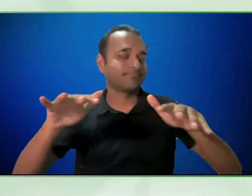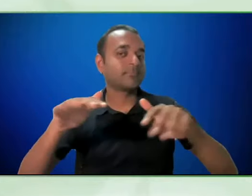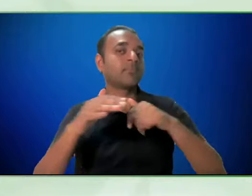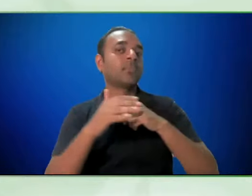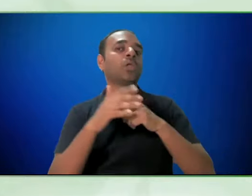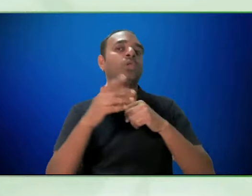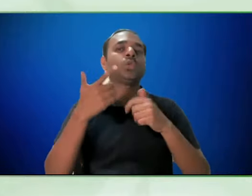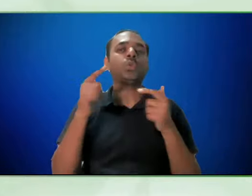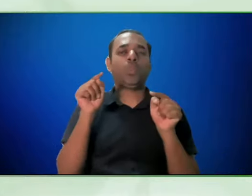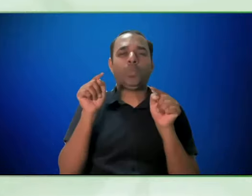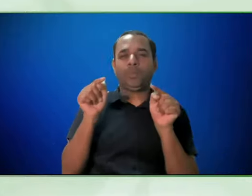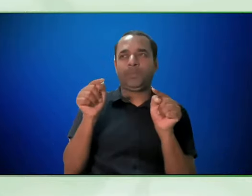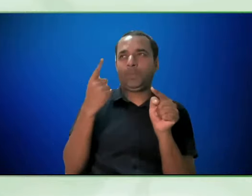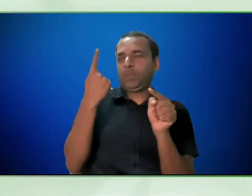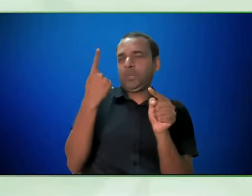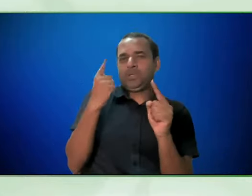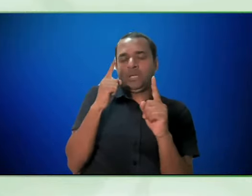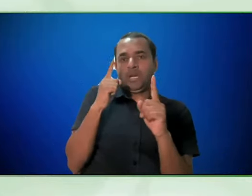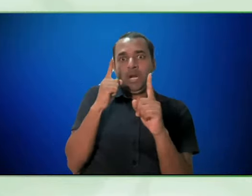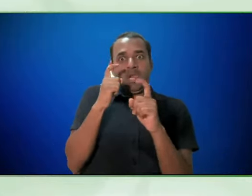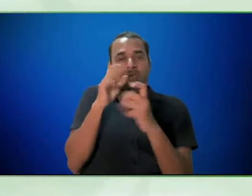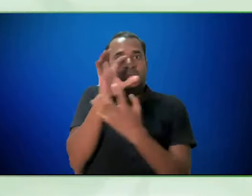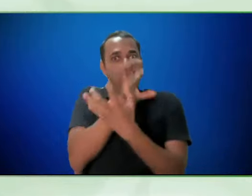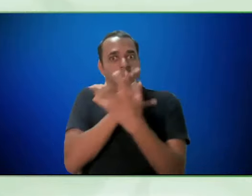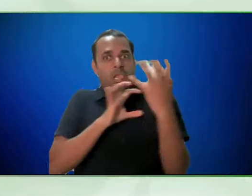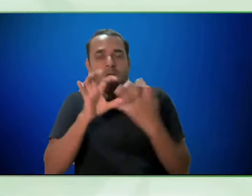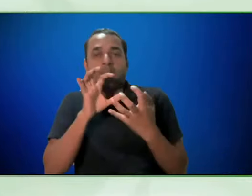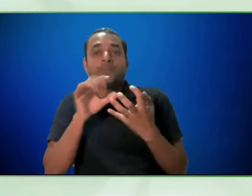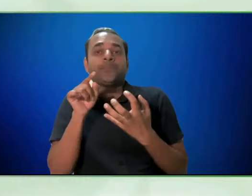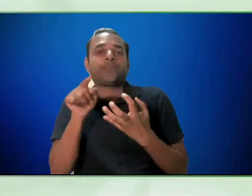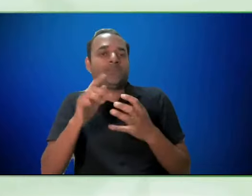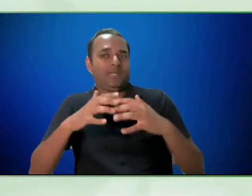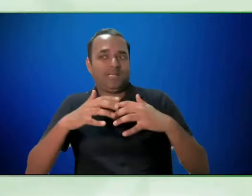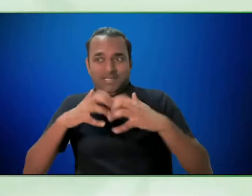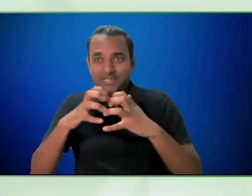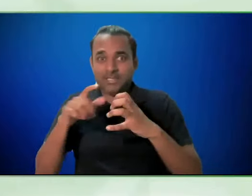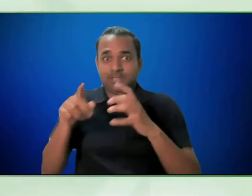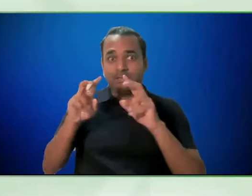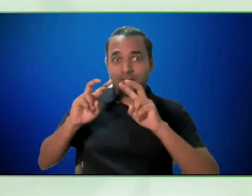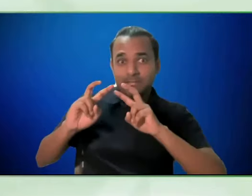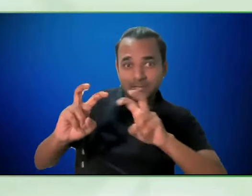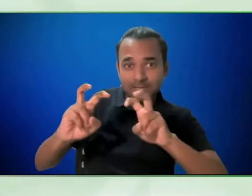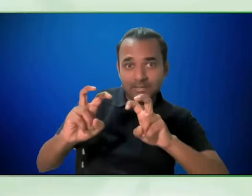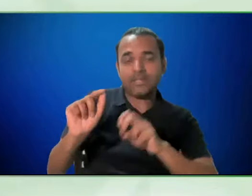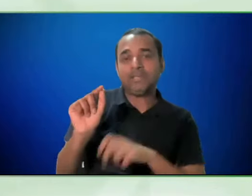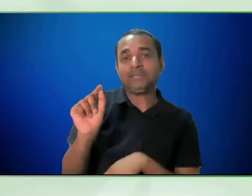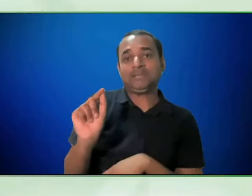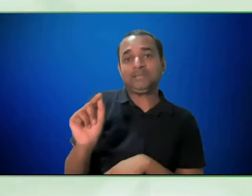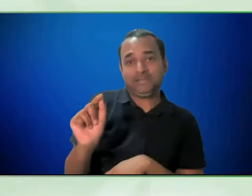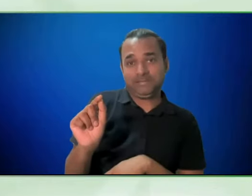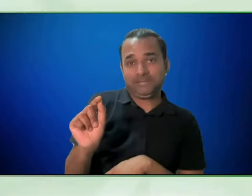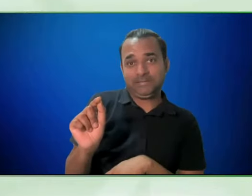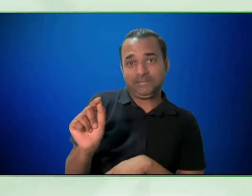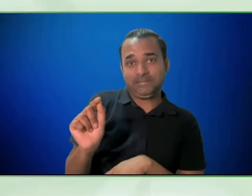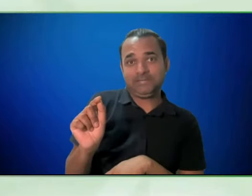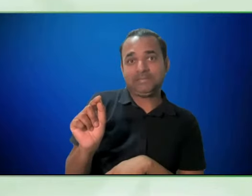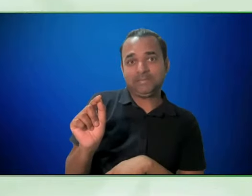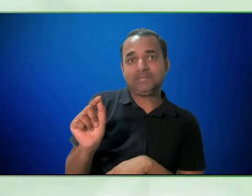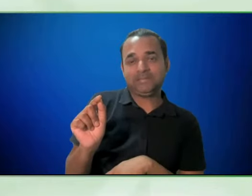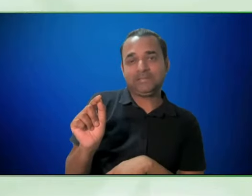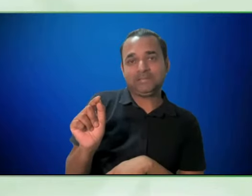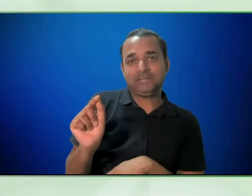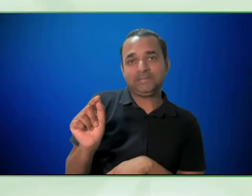I mean, the challenges, as I said, it's complicated to get the data,